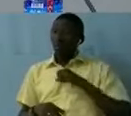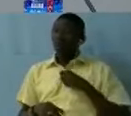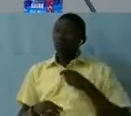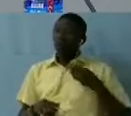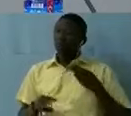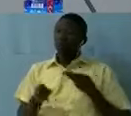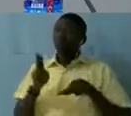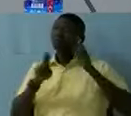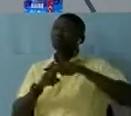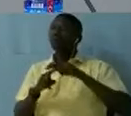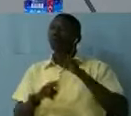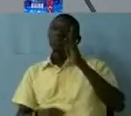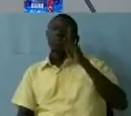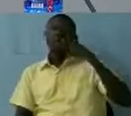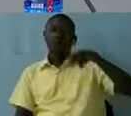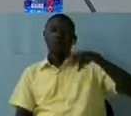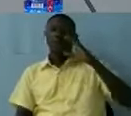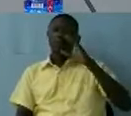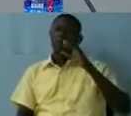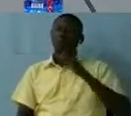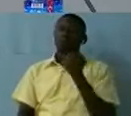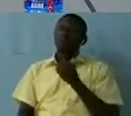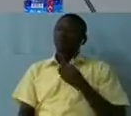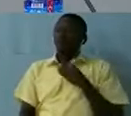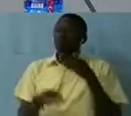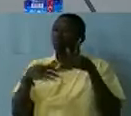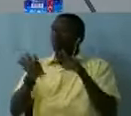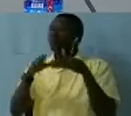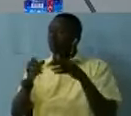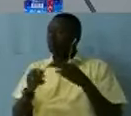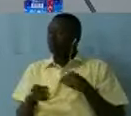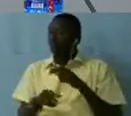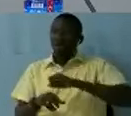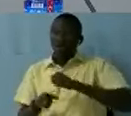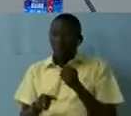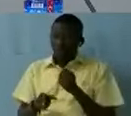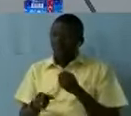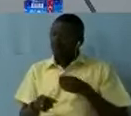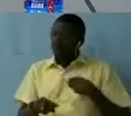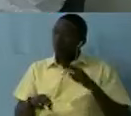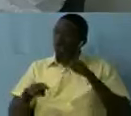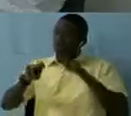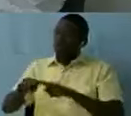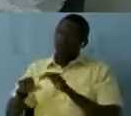mansion funti la because they evicted me and I would not accept to live